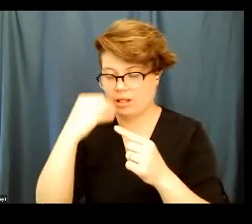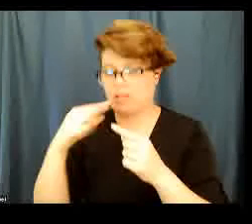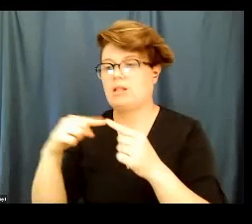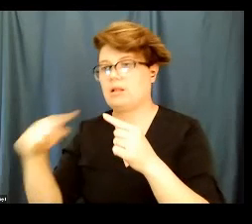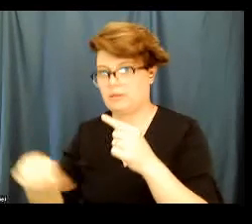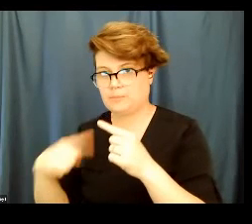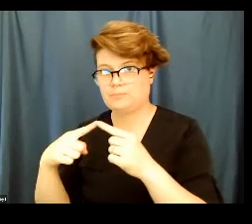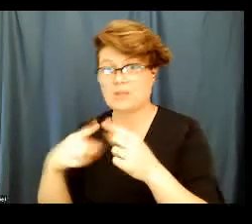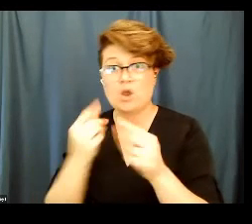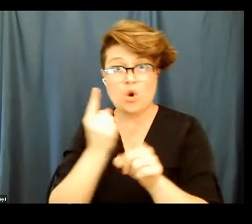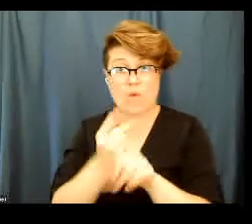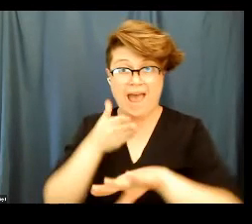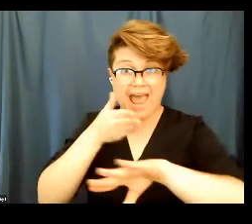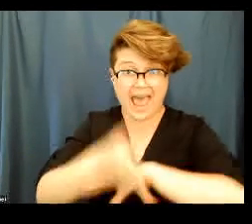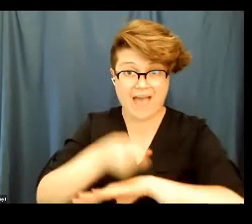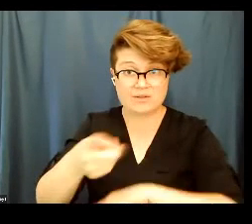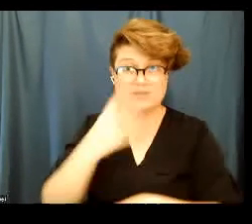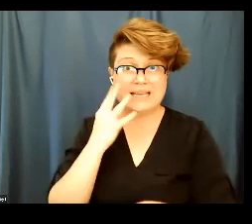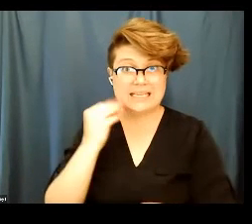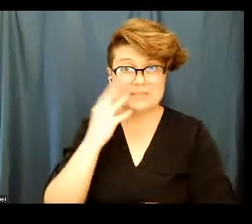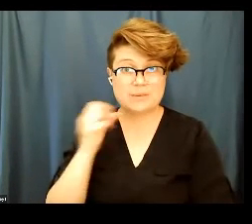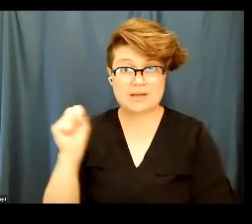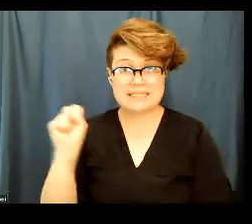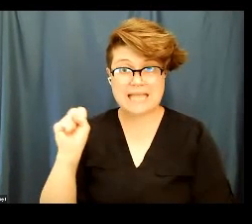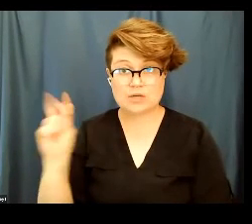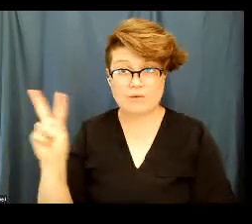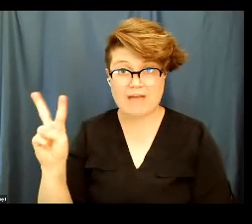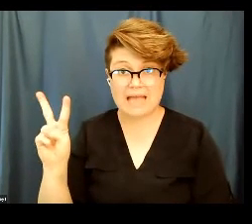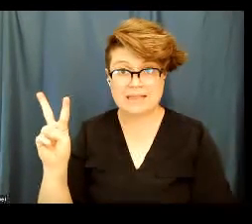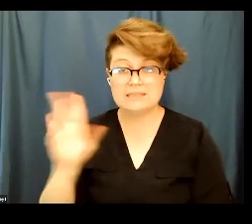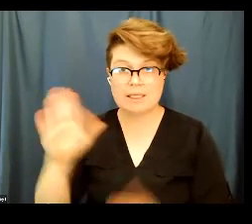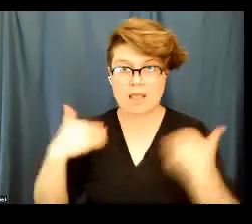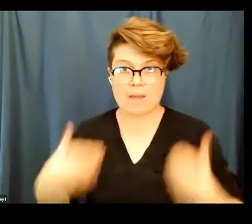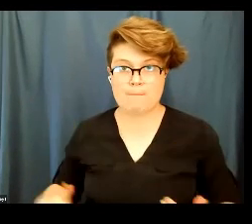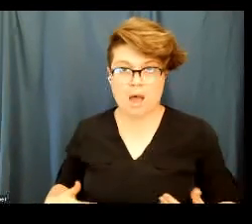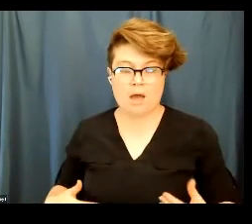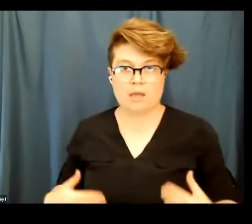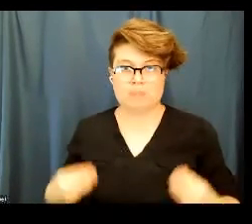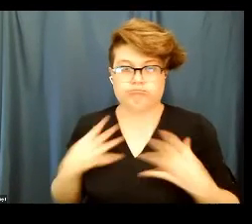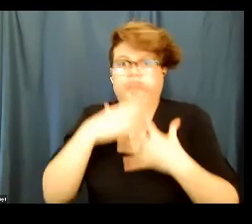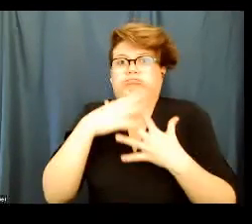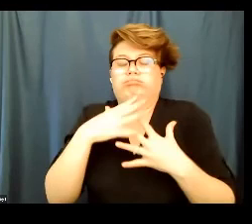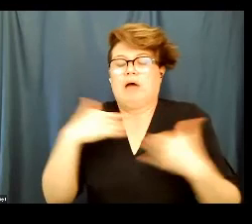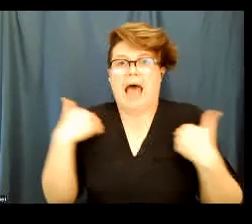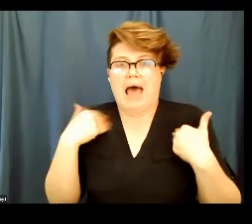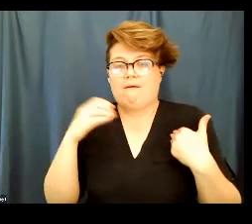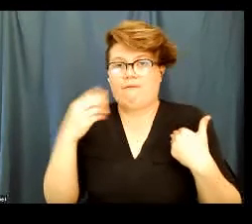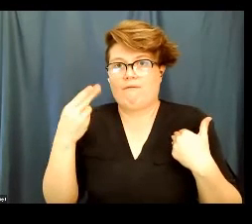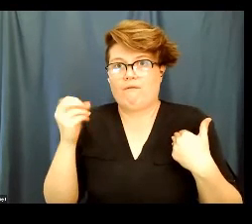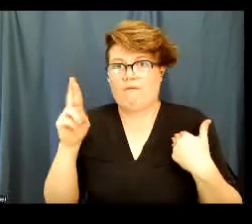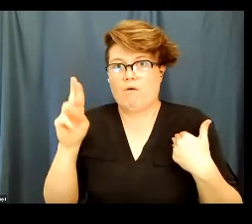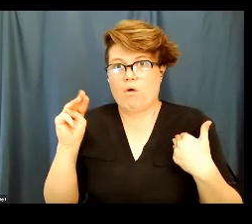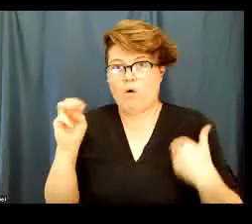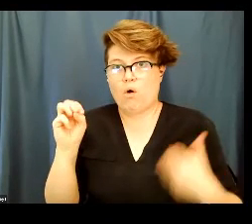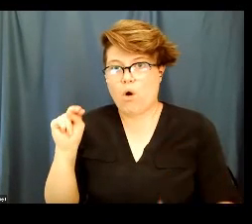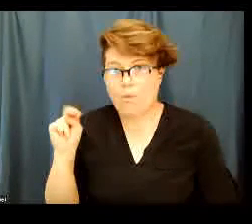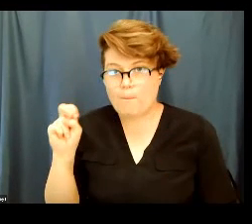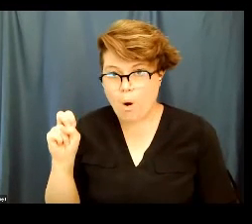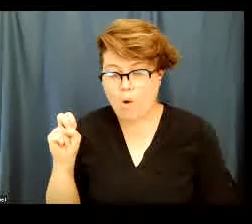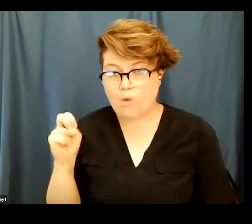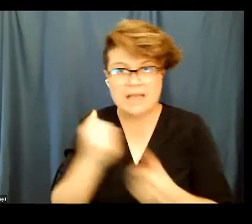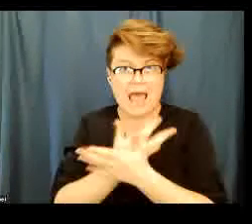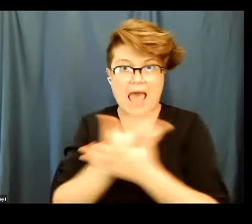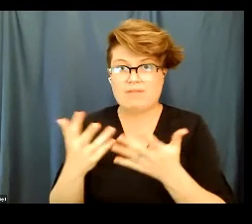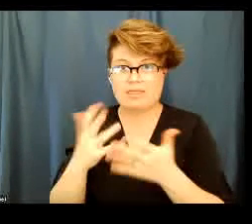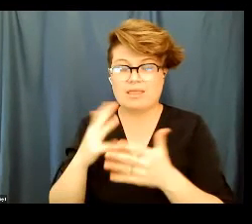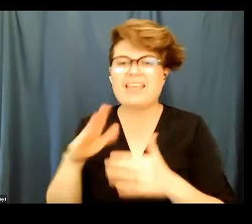after someone's experienced sexual violence, their body's flooded with all of those hormones, all of the